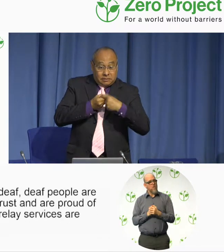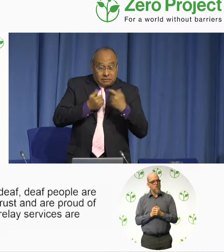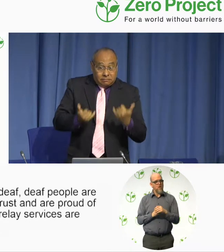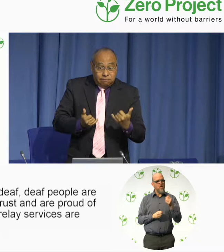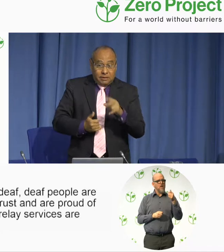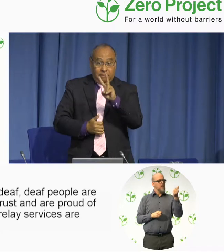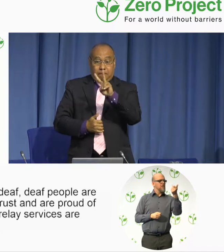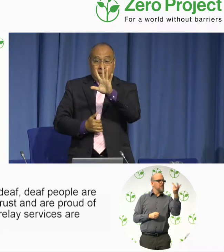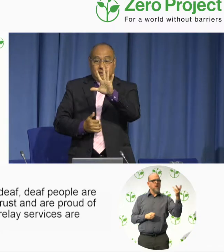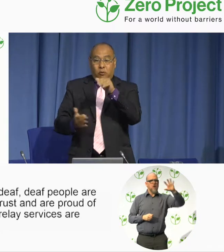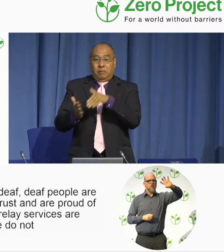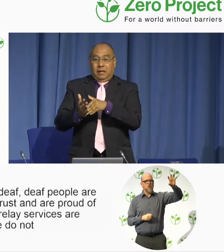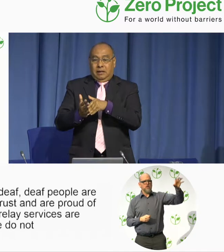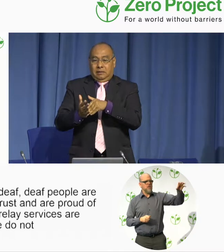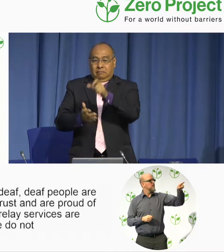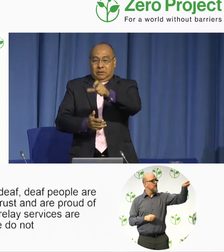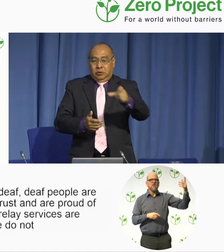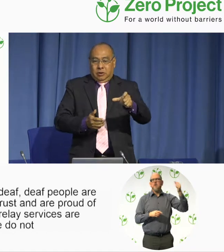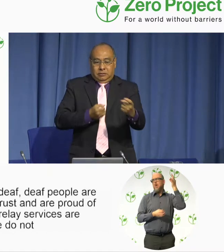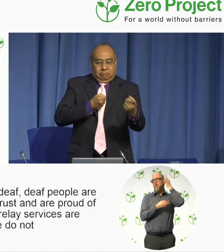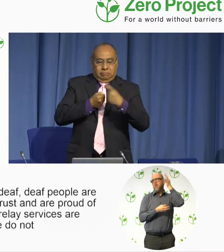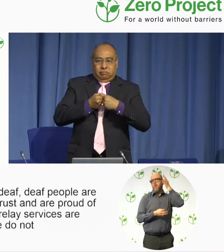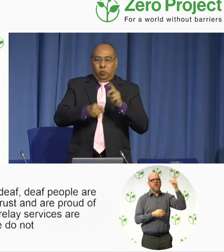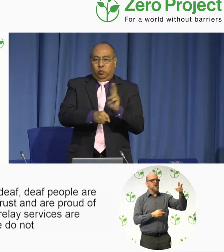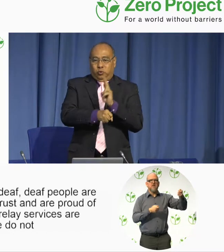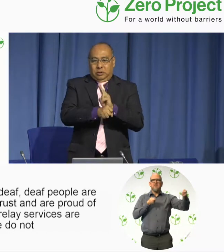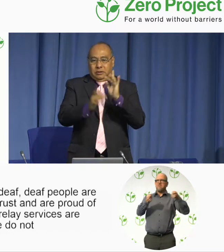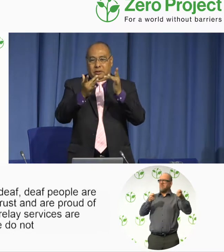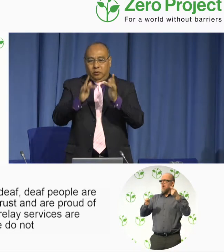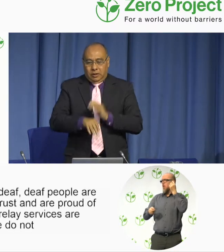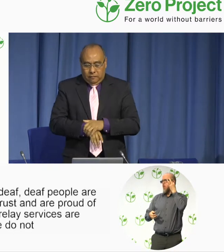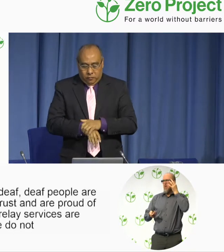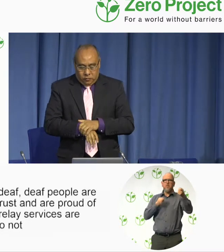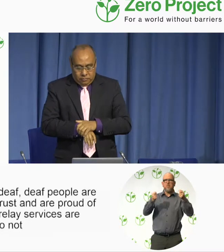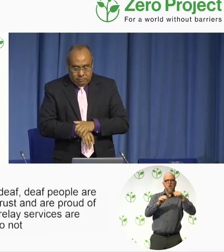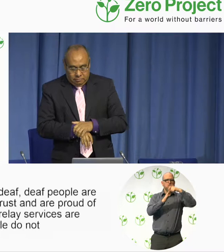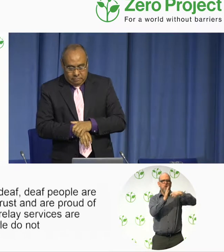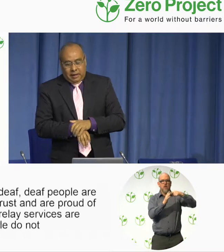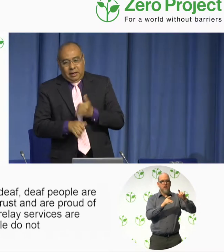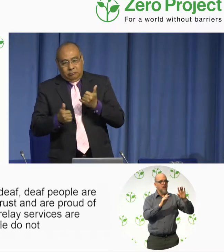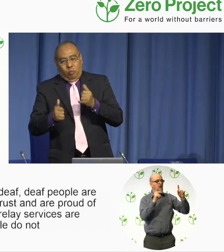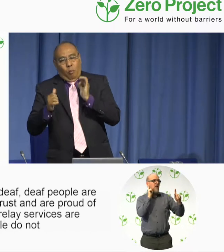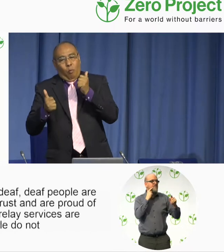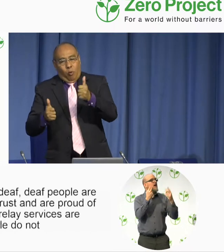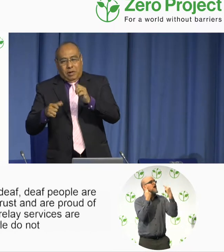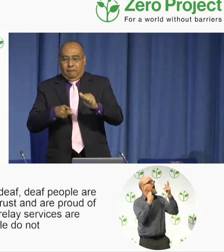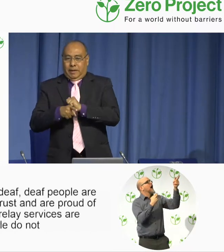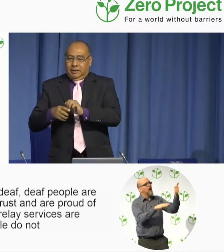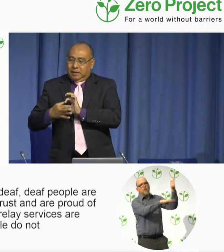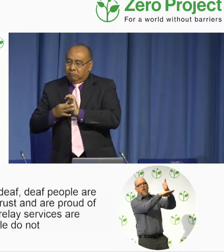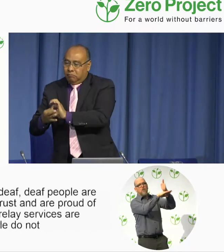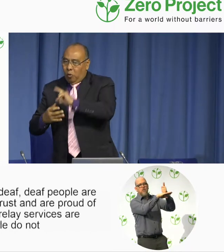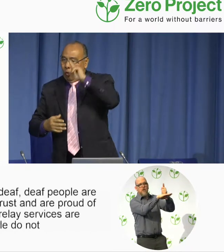people, and deaf people do not have that proud or that trust in